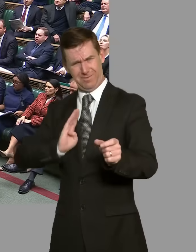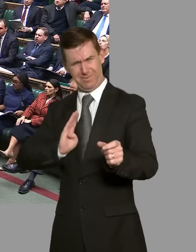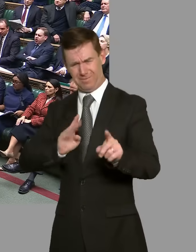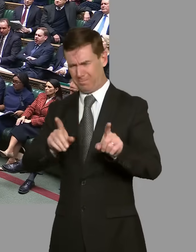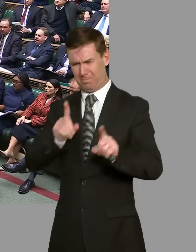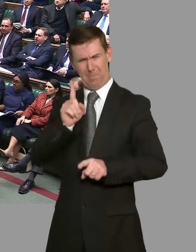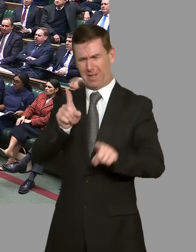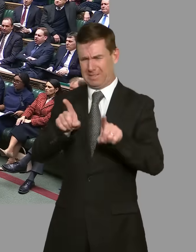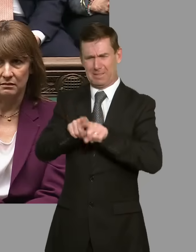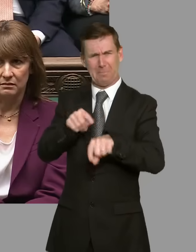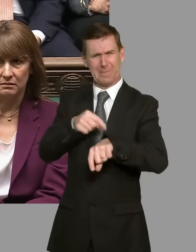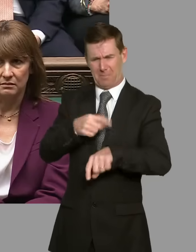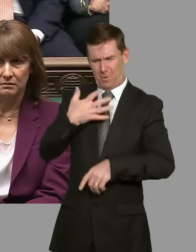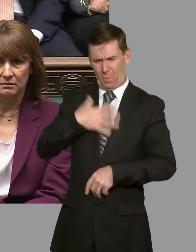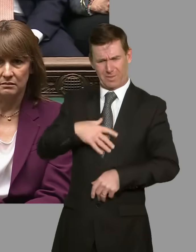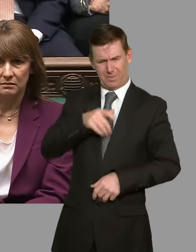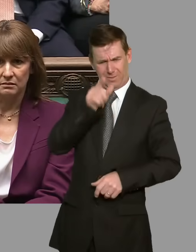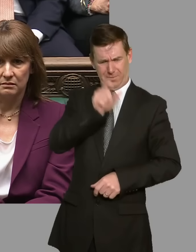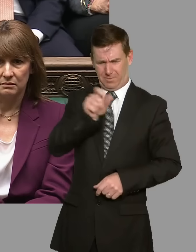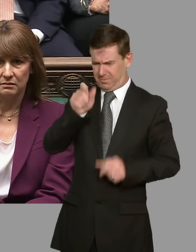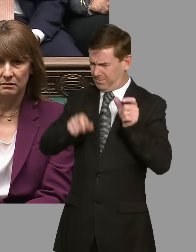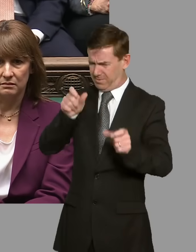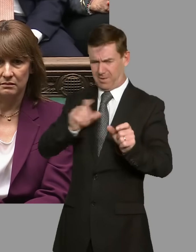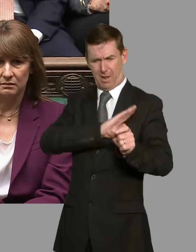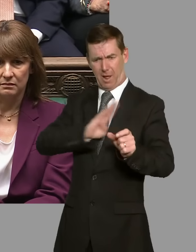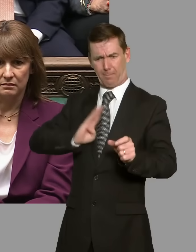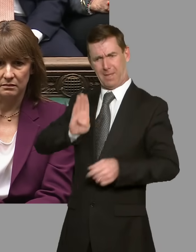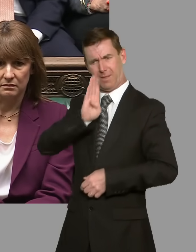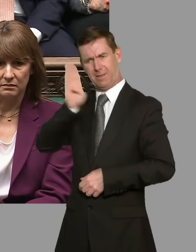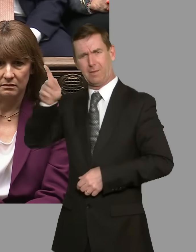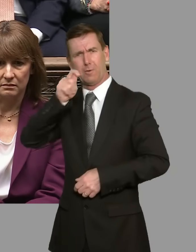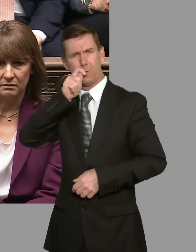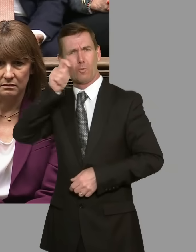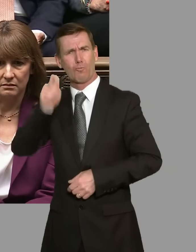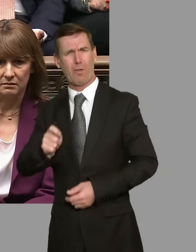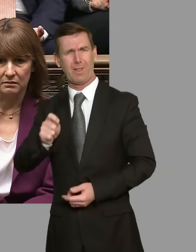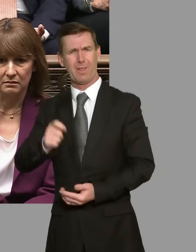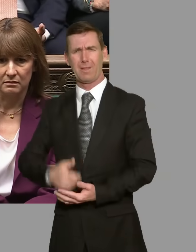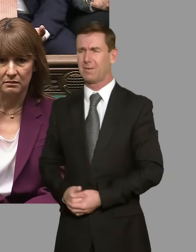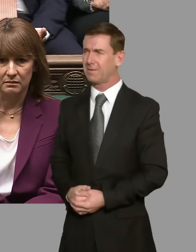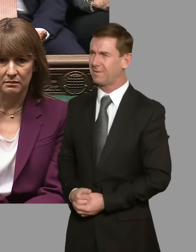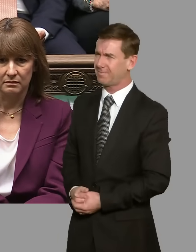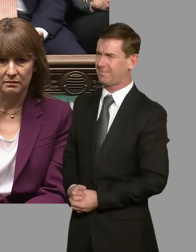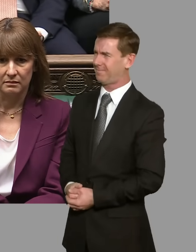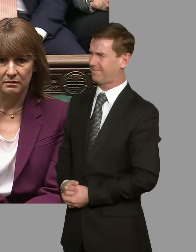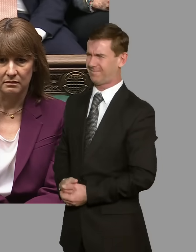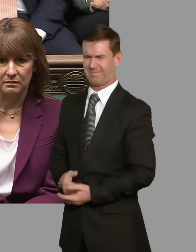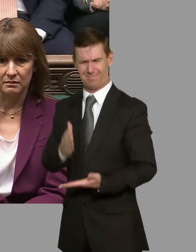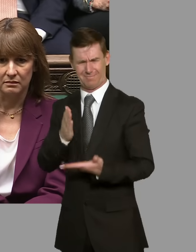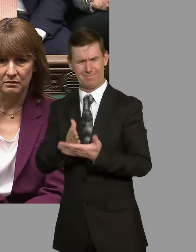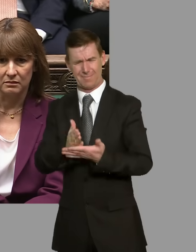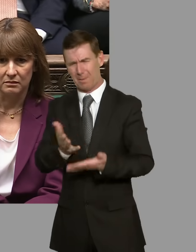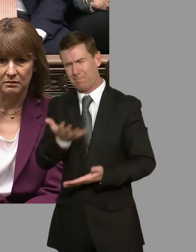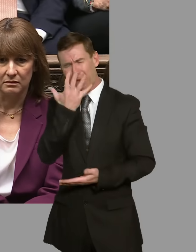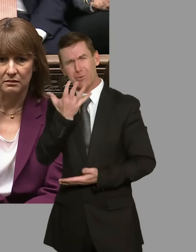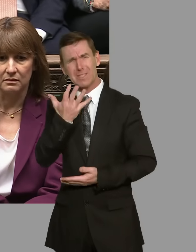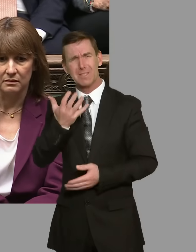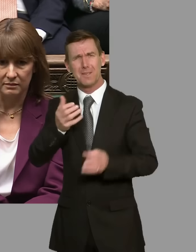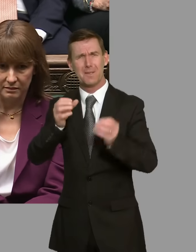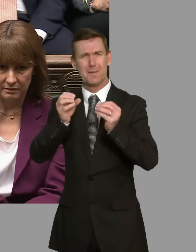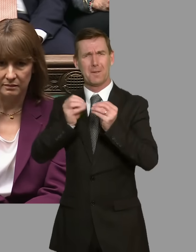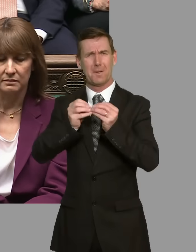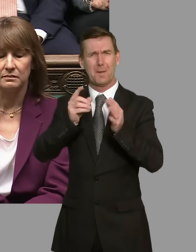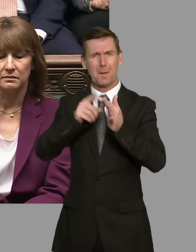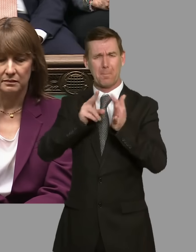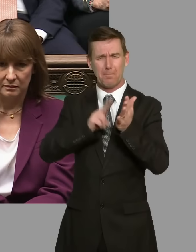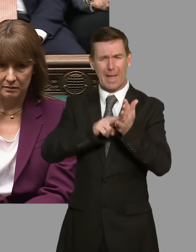Mr. Speaker, that was embarrassing. She said that Ben Wallace was talking about all government. They were in power for 14